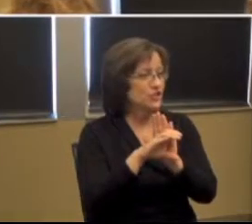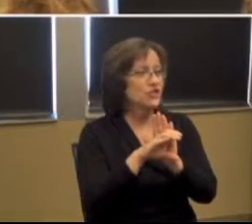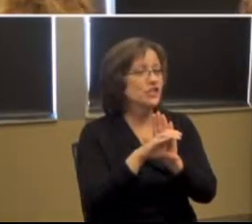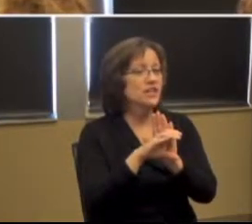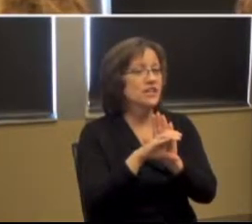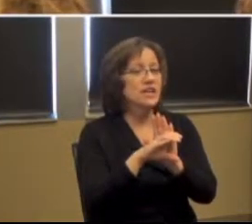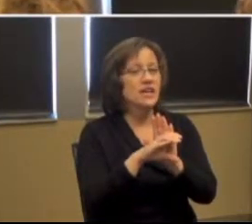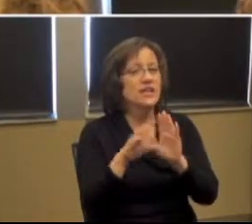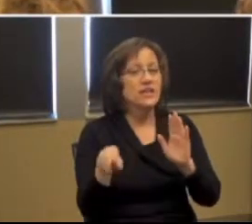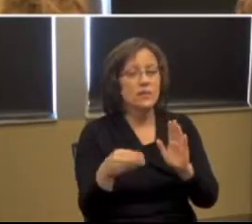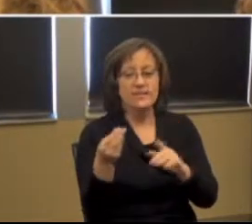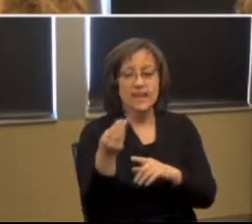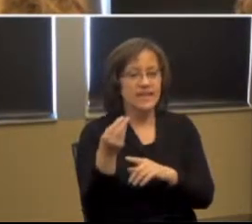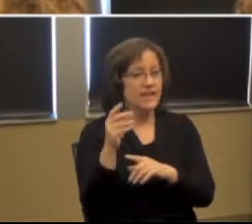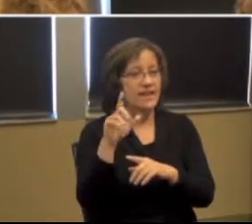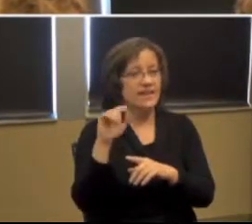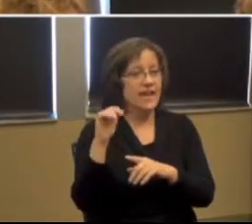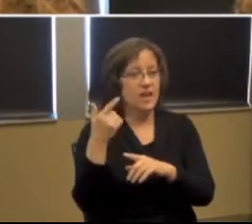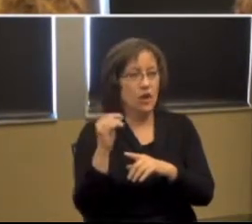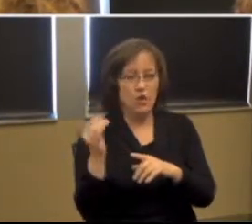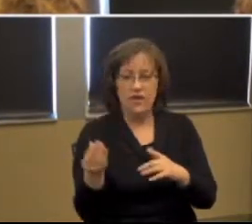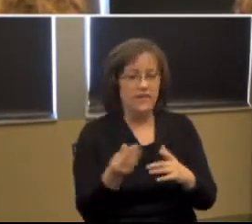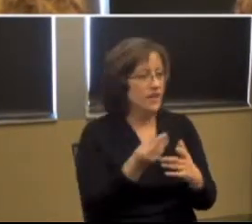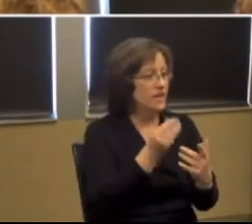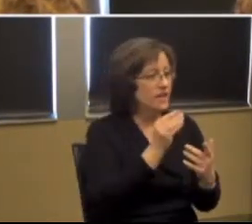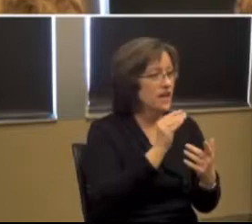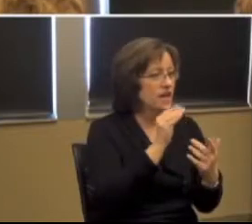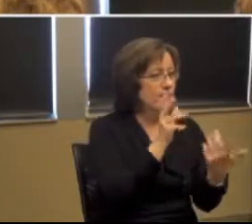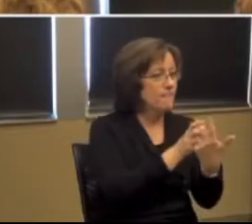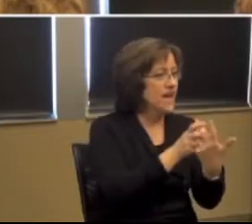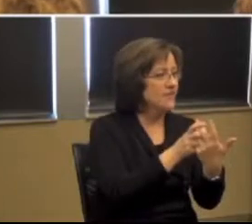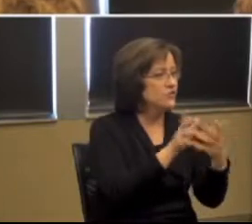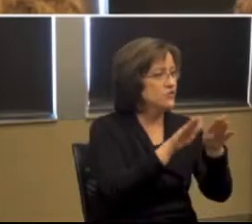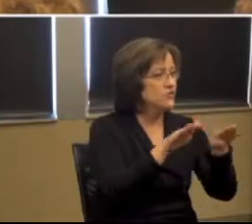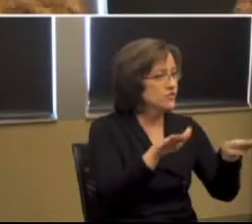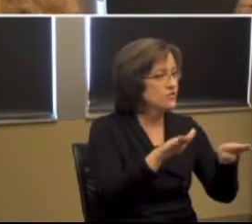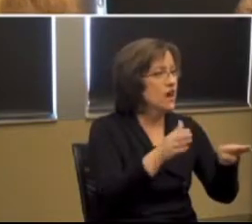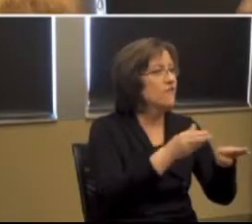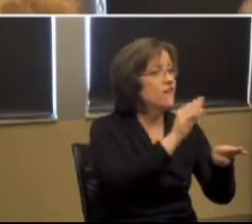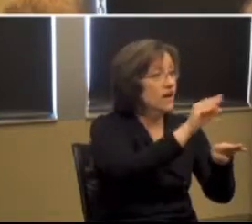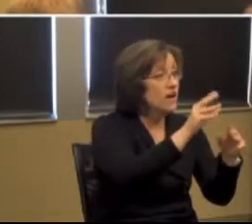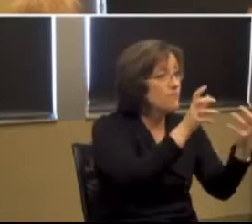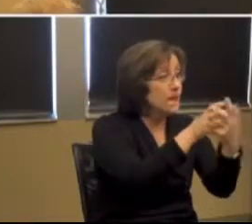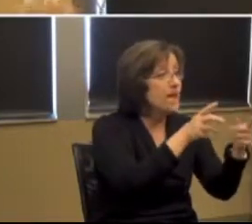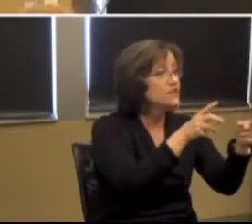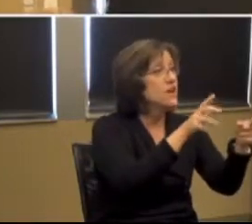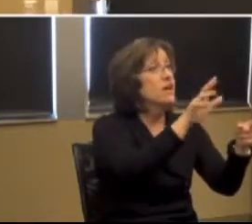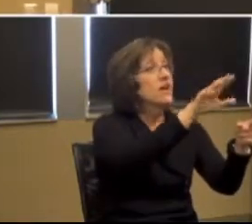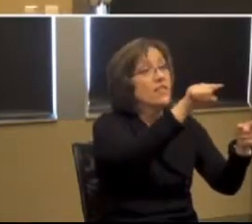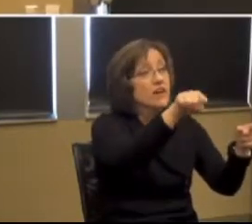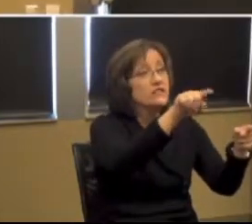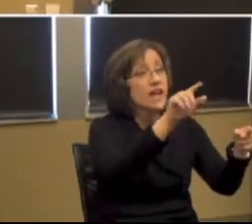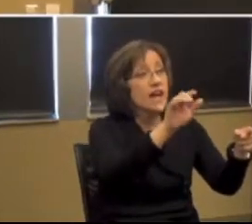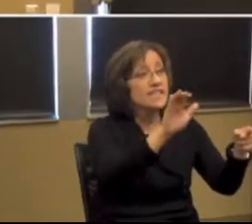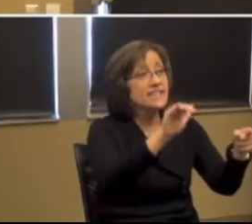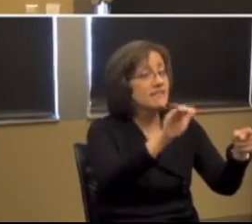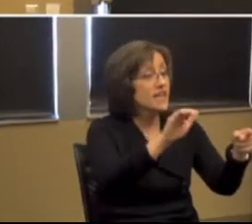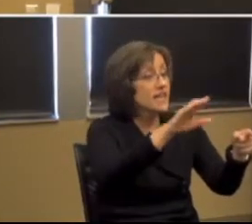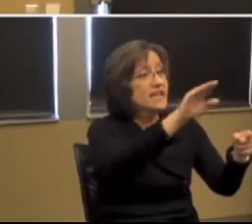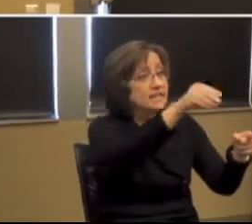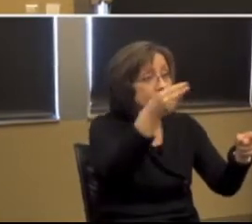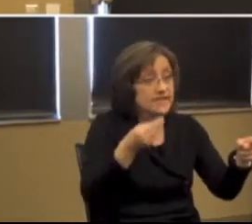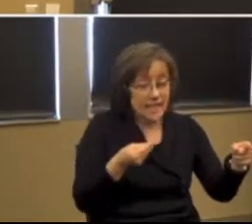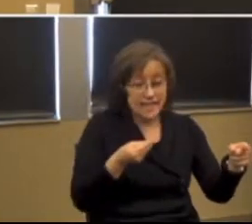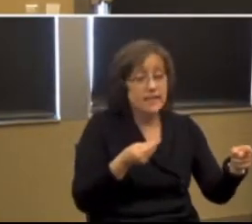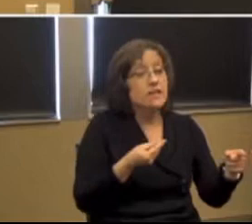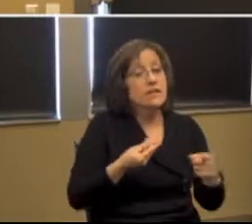so the student will take that Lego and match it to the shelf, and there's an activity on the shelf, take it to the desk, complete it at